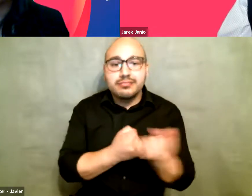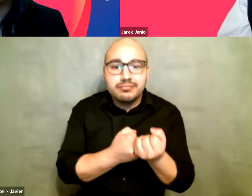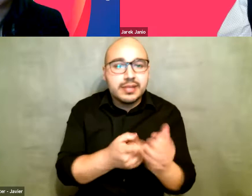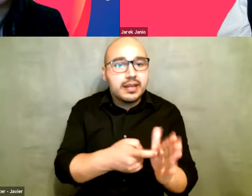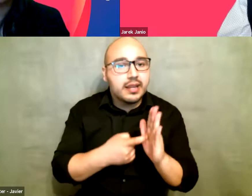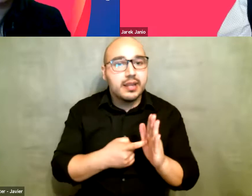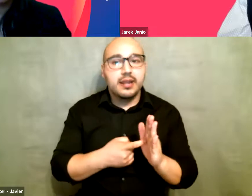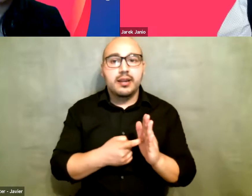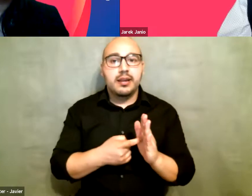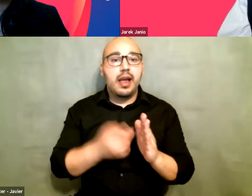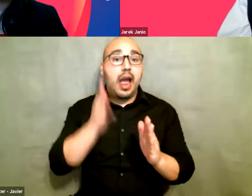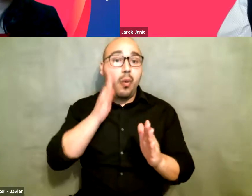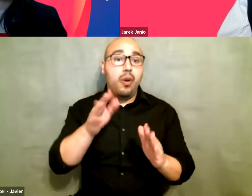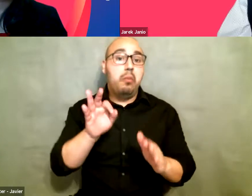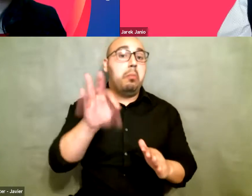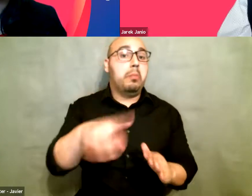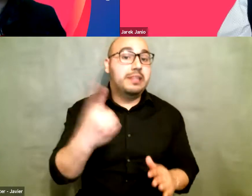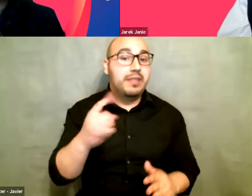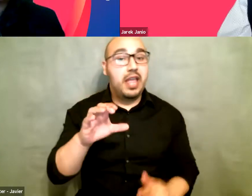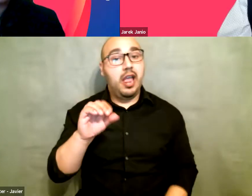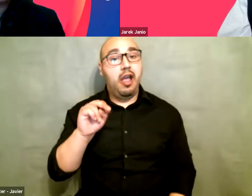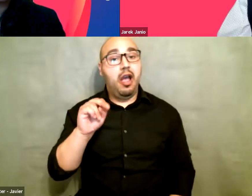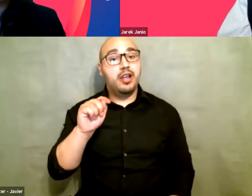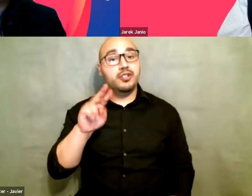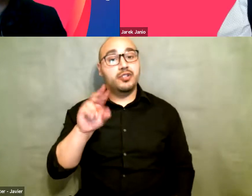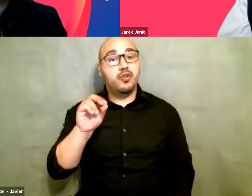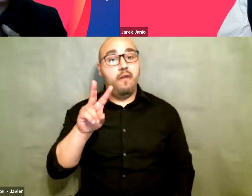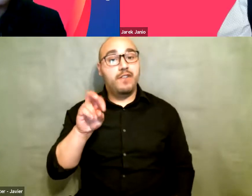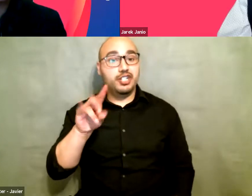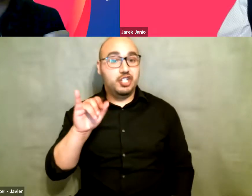very controversial. Someone might send me a nasty email, but